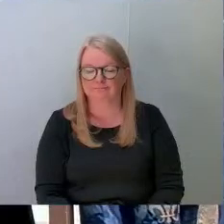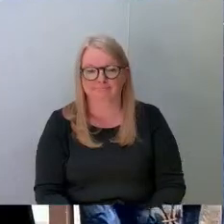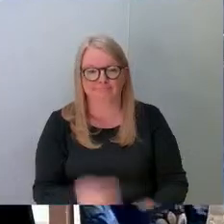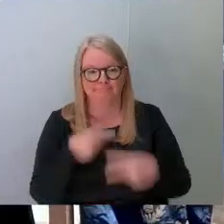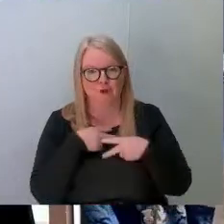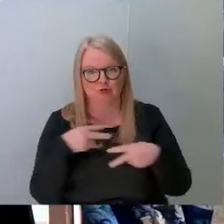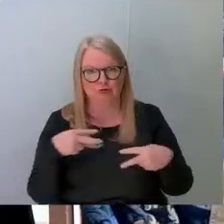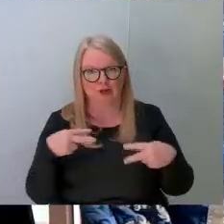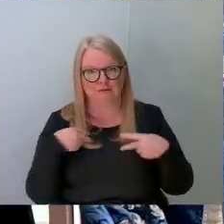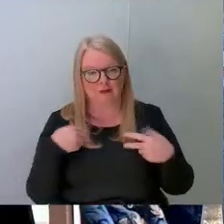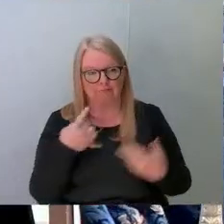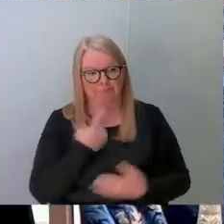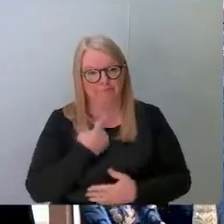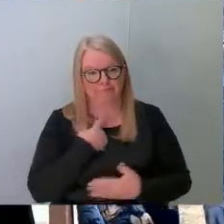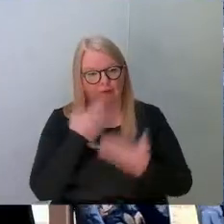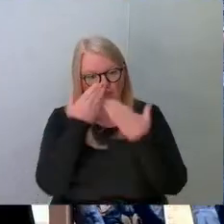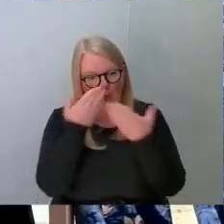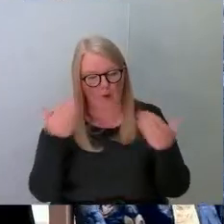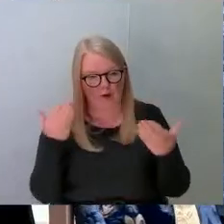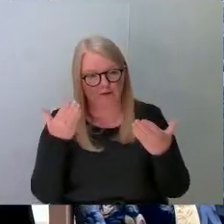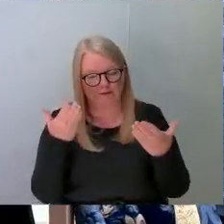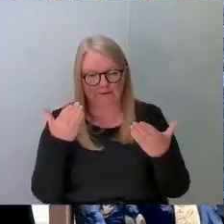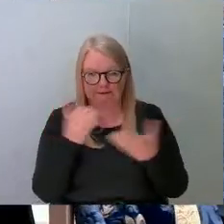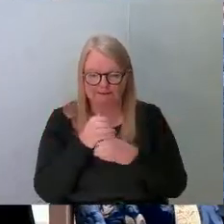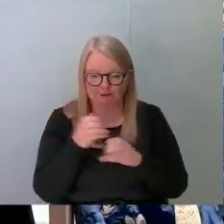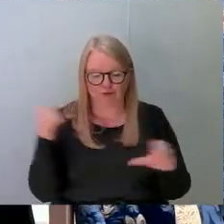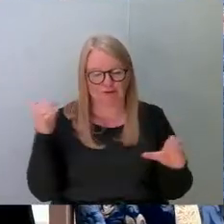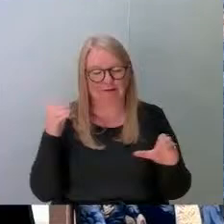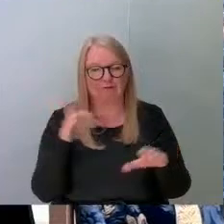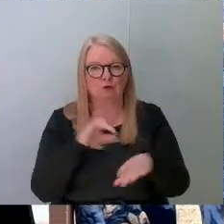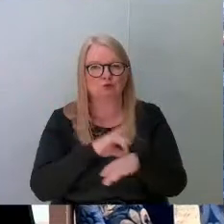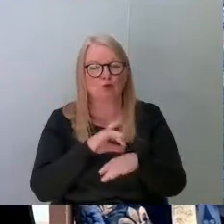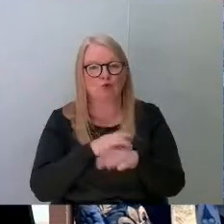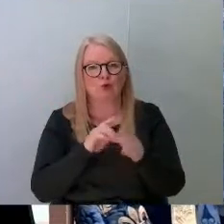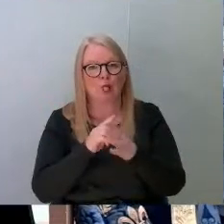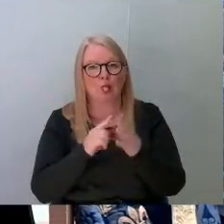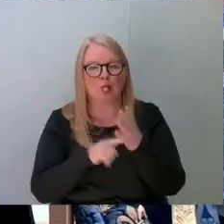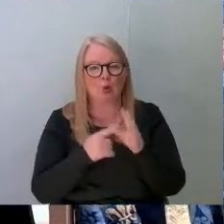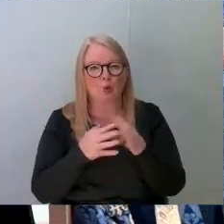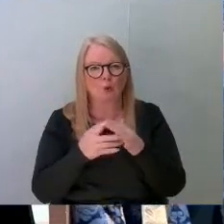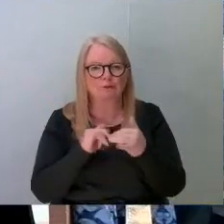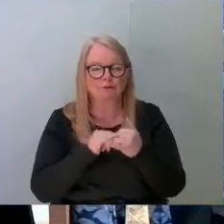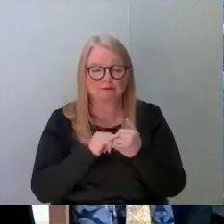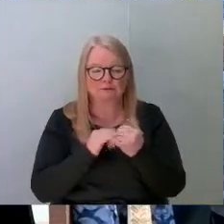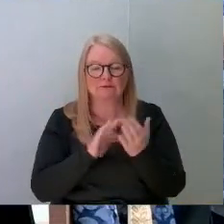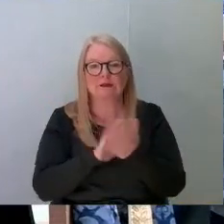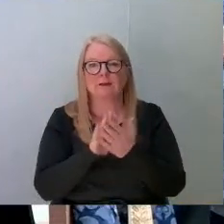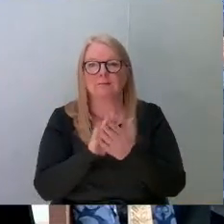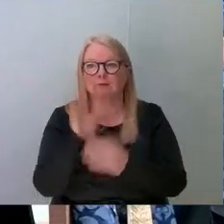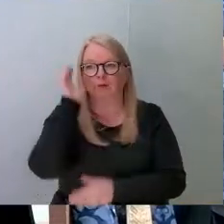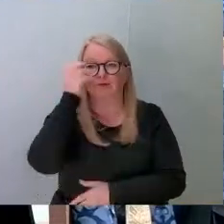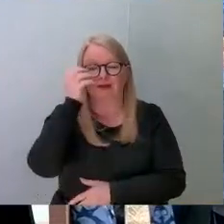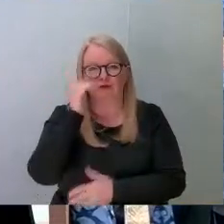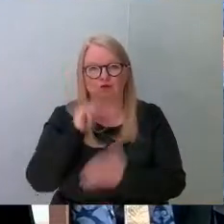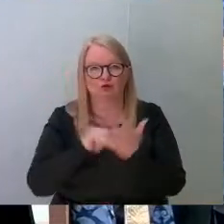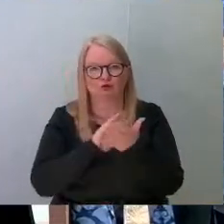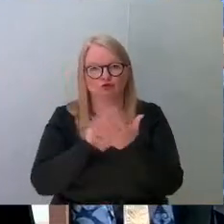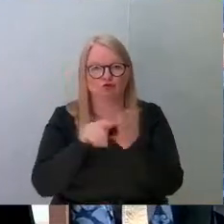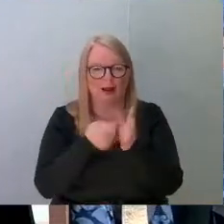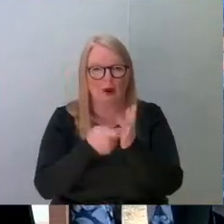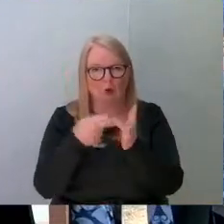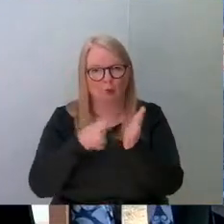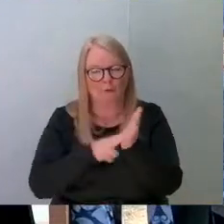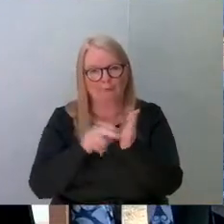Chancellor, I have the honour to present for the degree of Doctor of Laws, honoris causa, Professor Sharon Peacock,